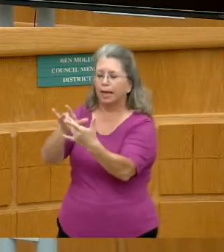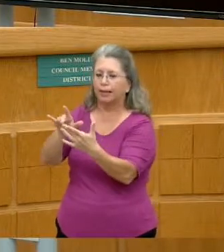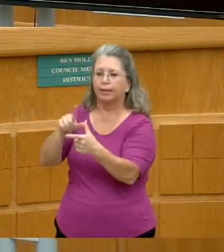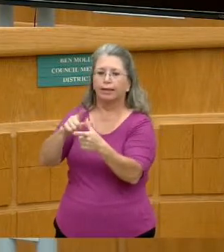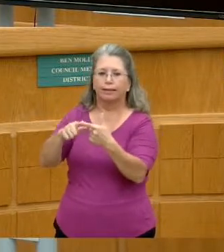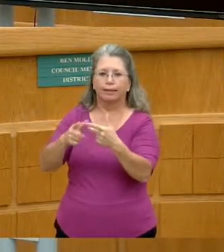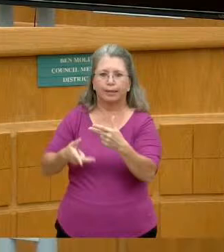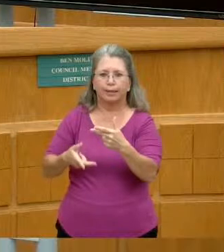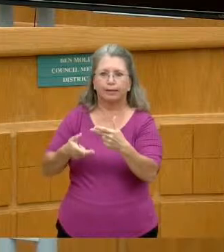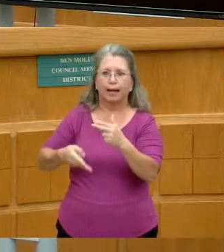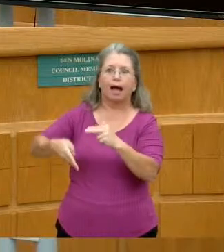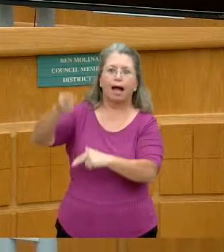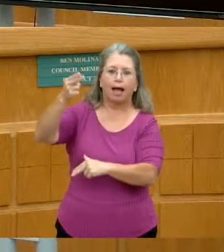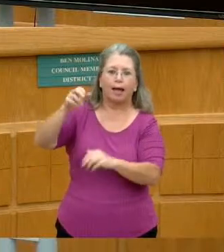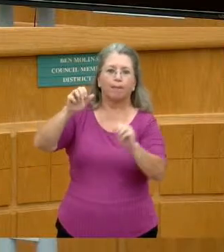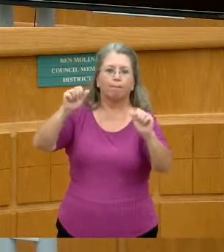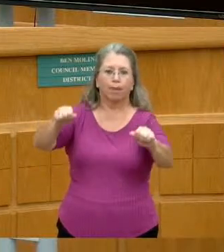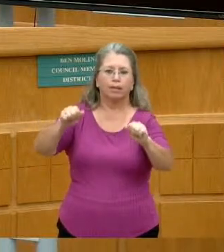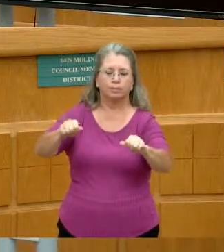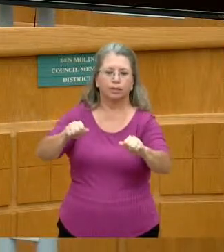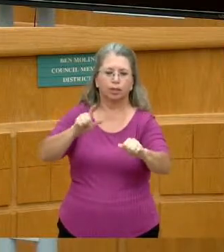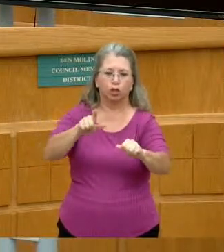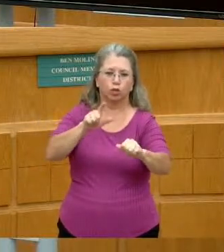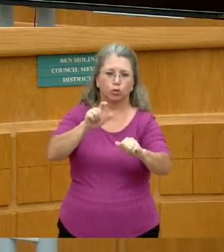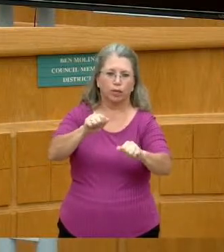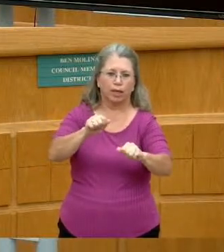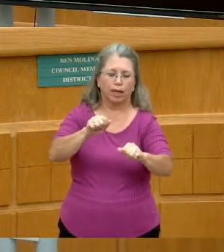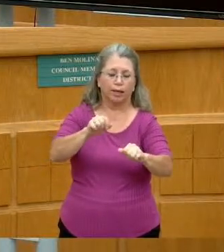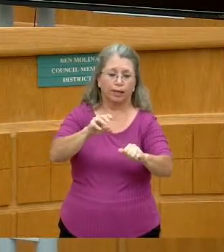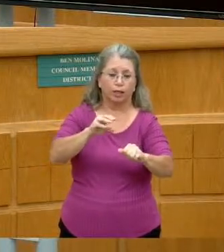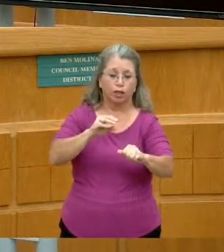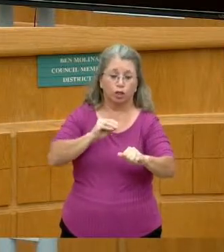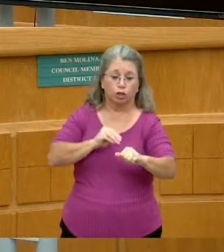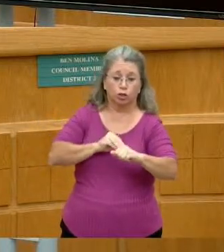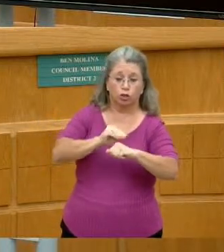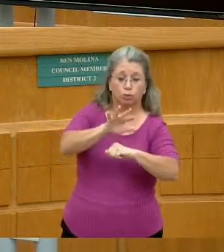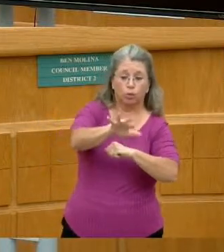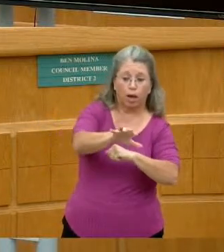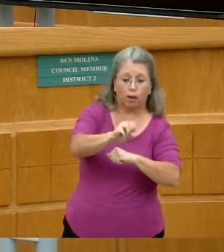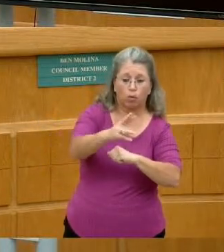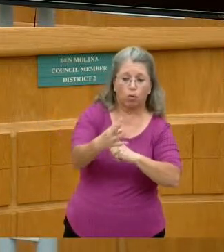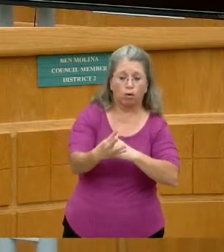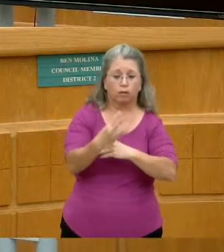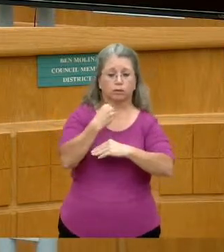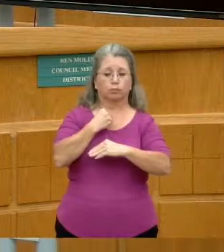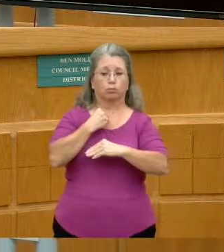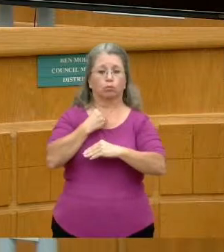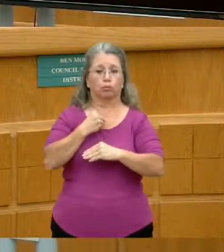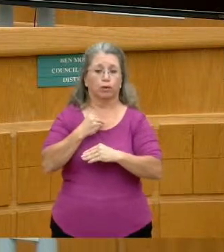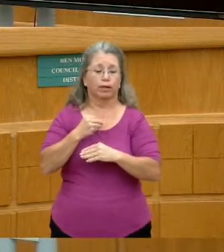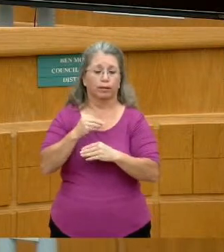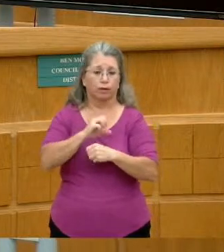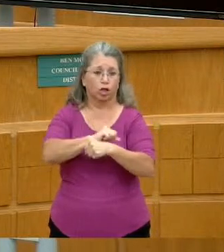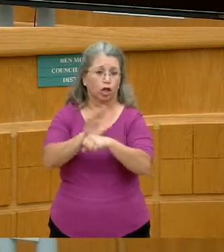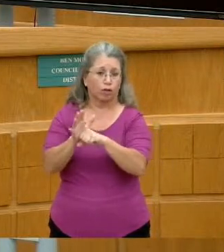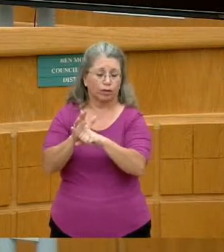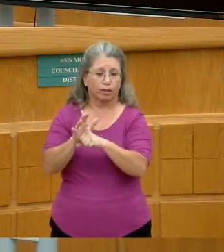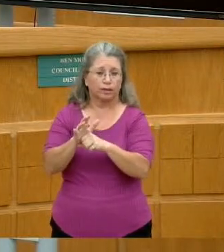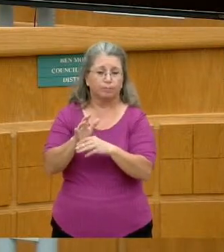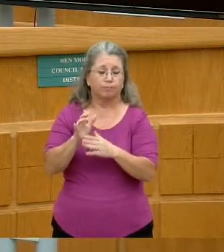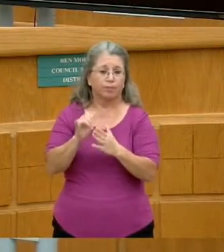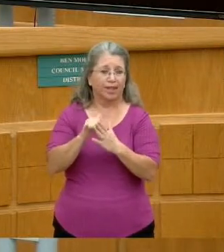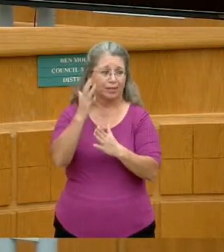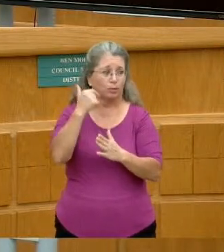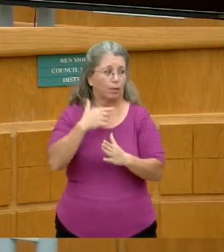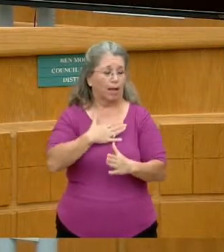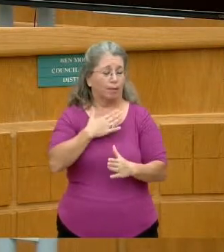you either transmit or contract COVID-19. That's why we like to see this metric right now going down, because we need to